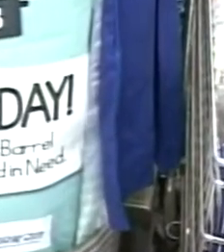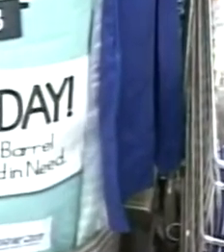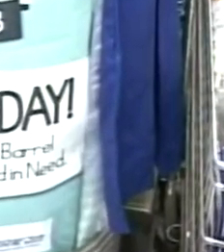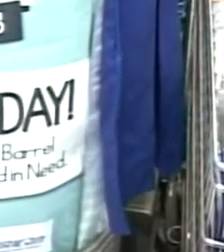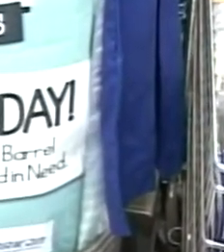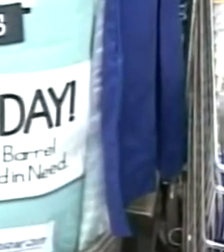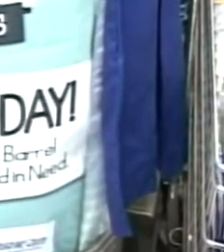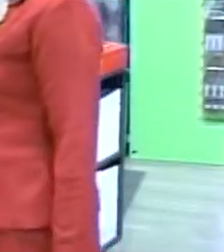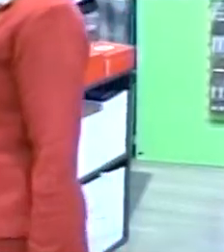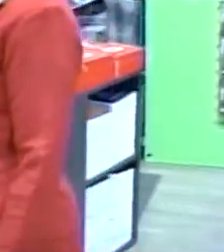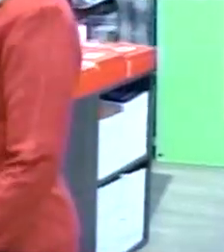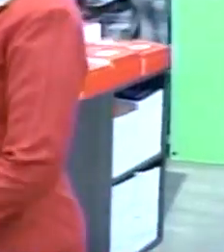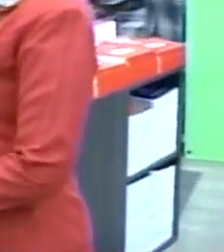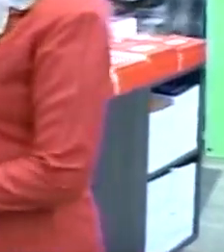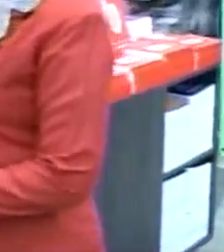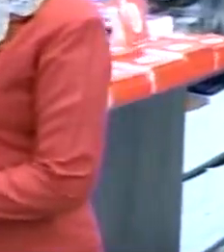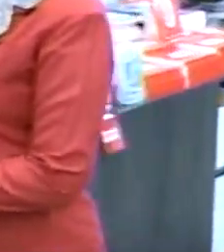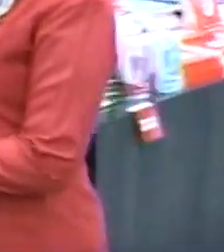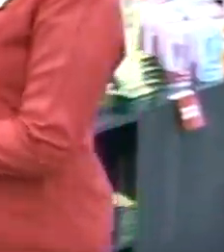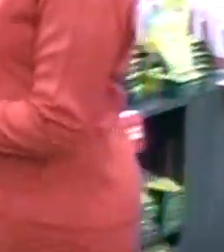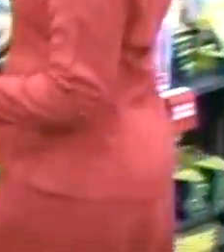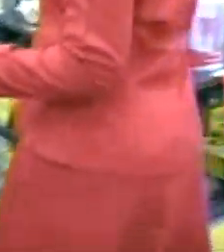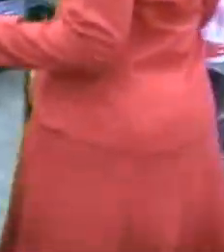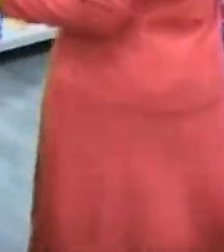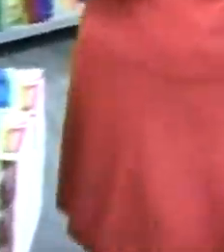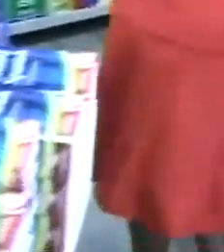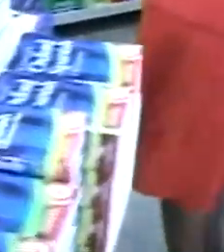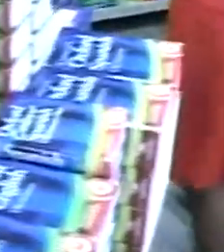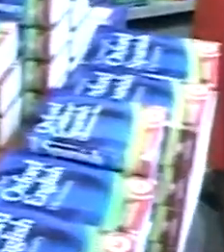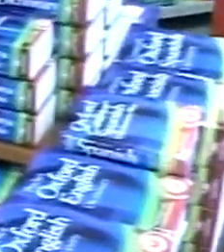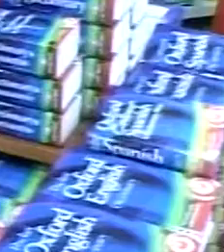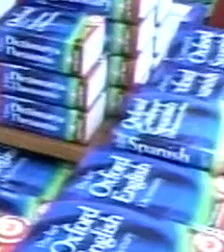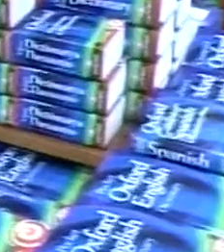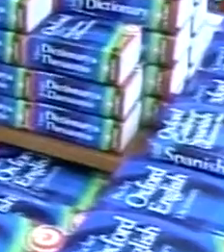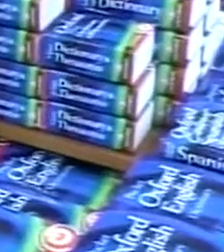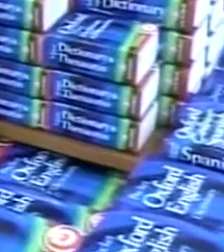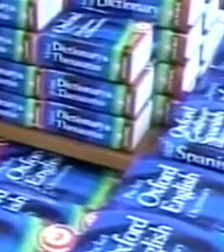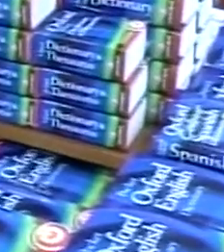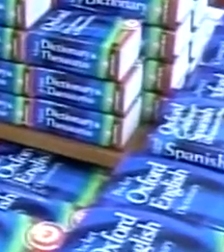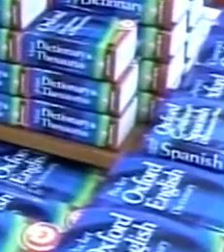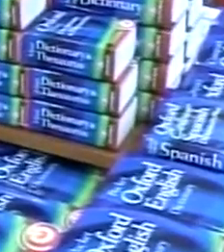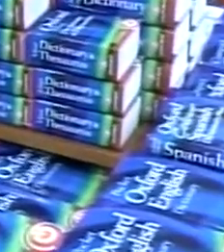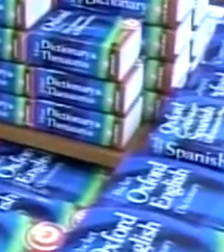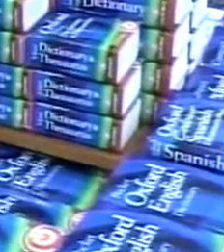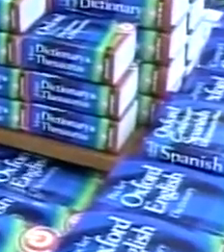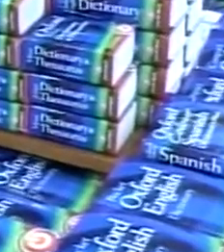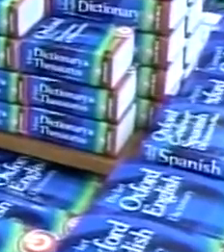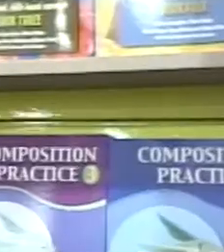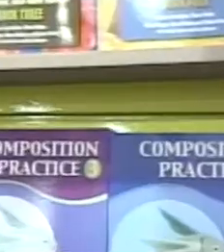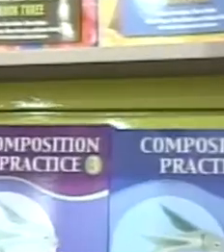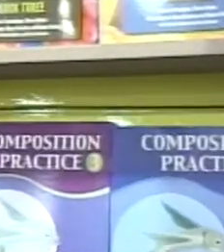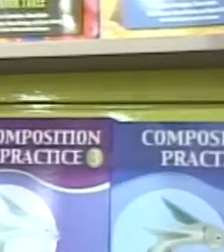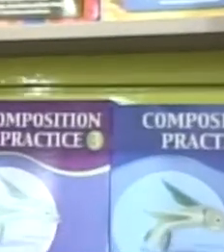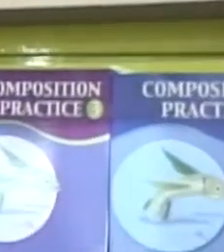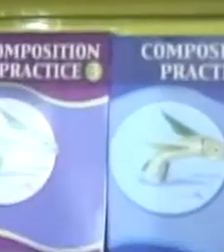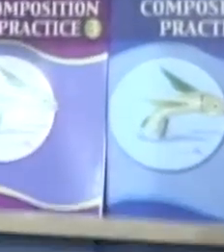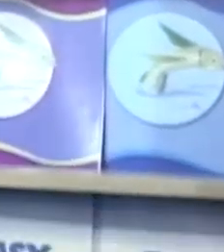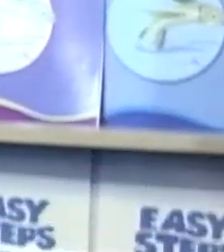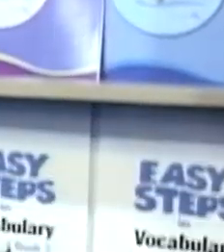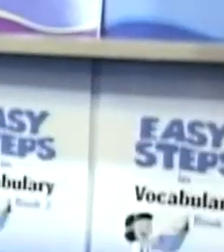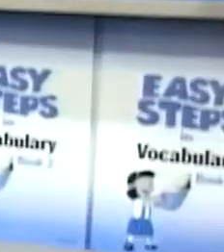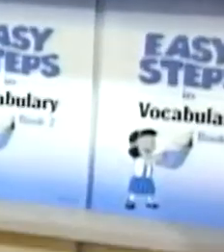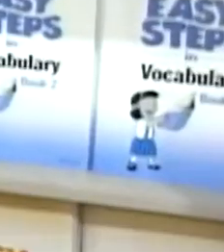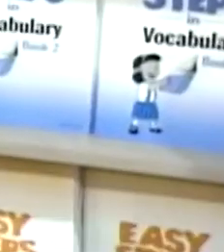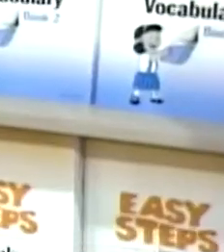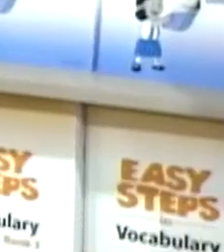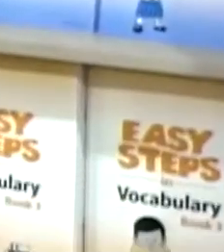purchase selected items, including uniforms and books for children in need. Kiwanis member Cassandra Culpepper says the response is